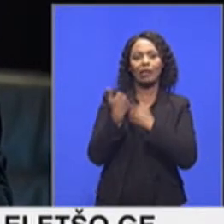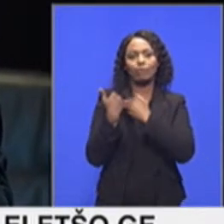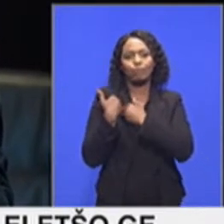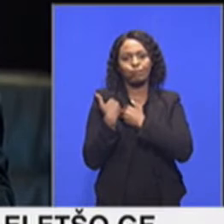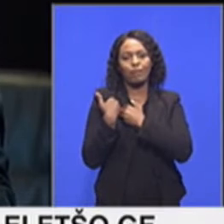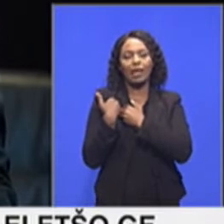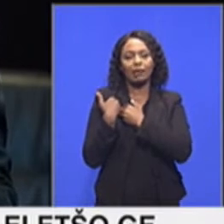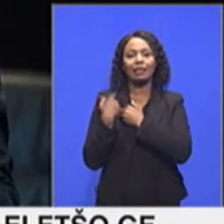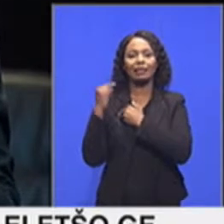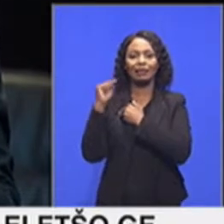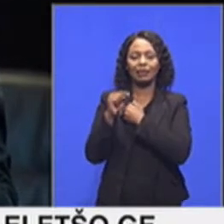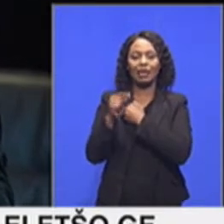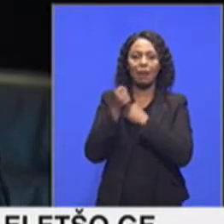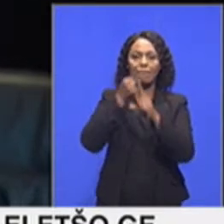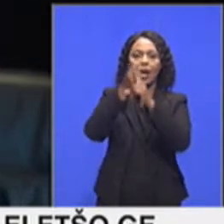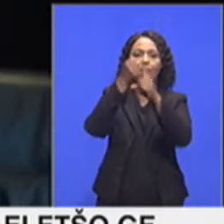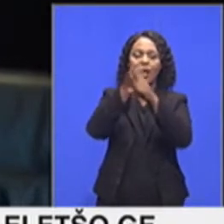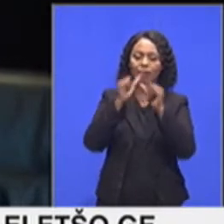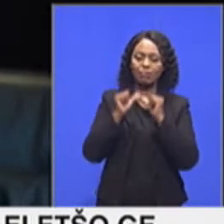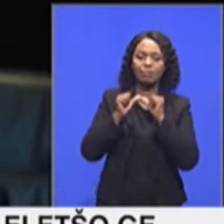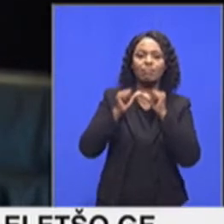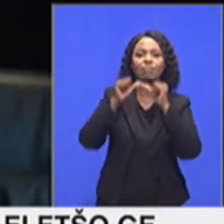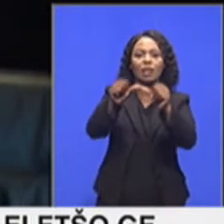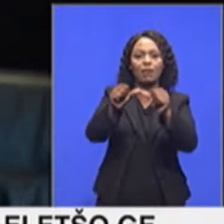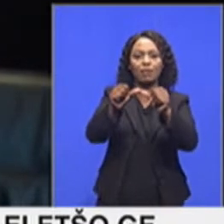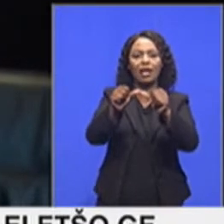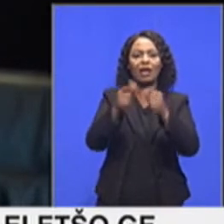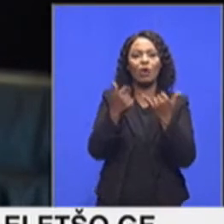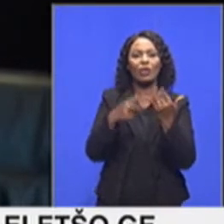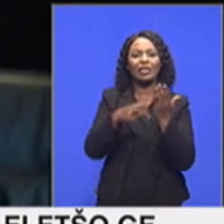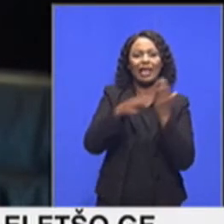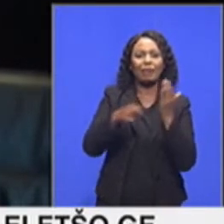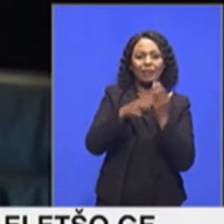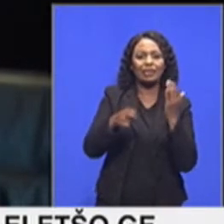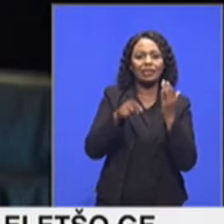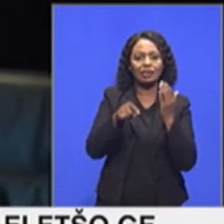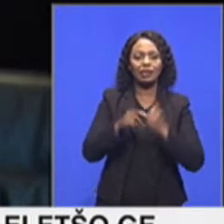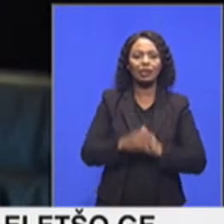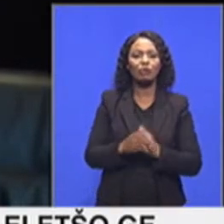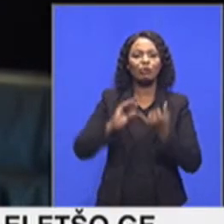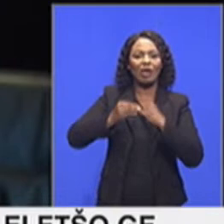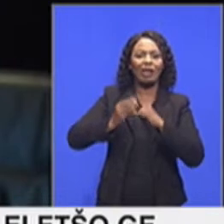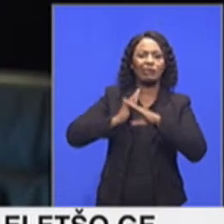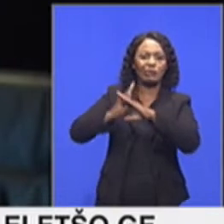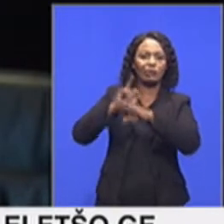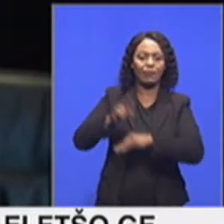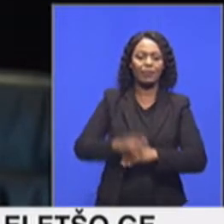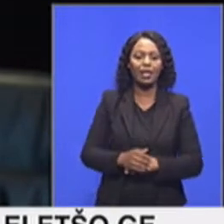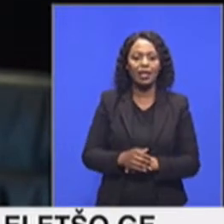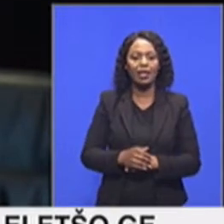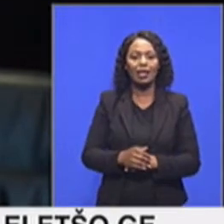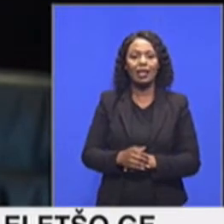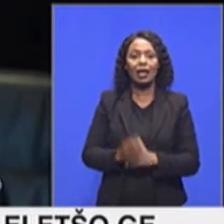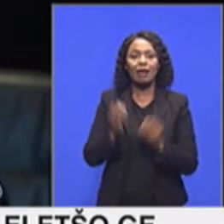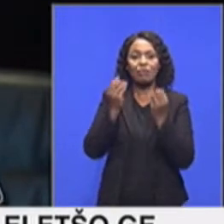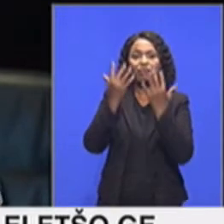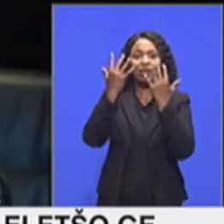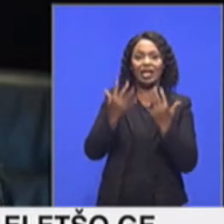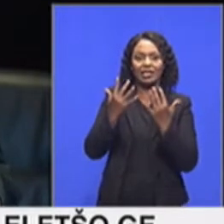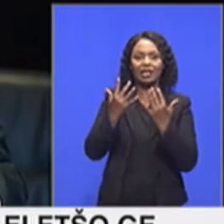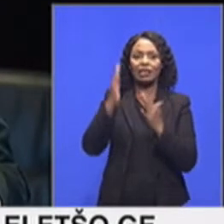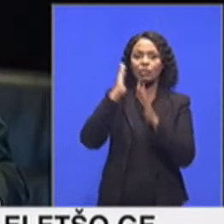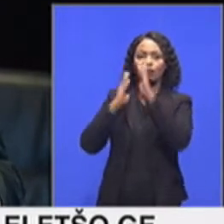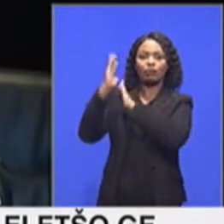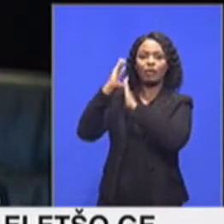while striving for sustainable levels of debt. This is not an austerity budget. It is a budget that